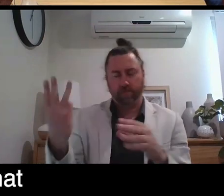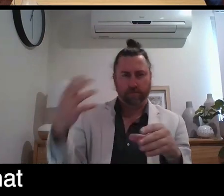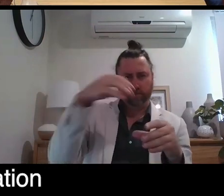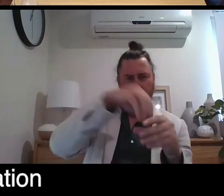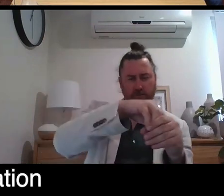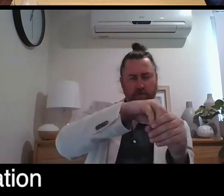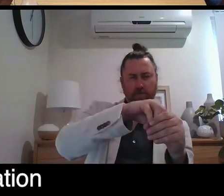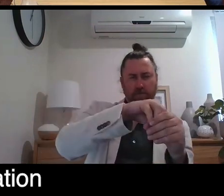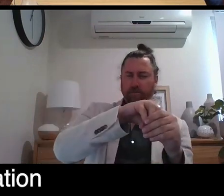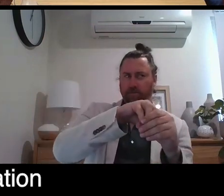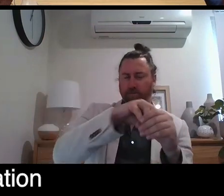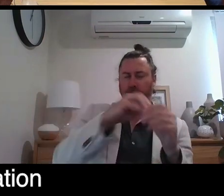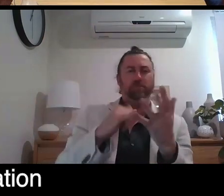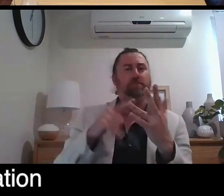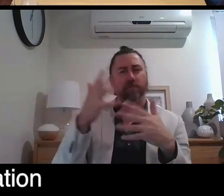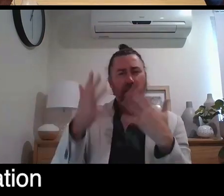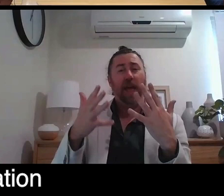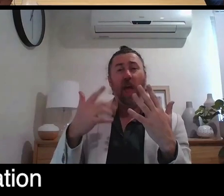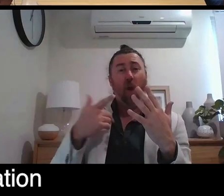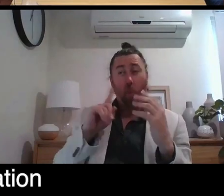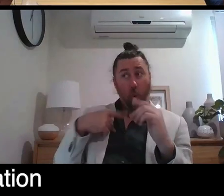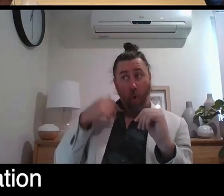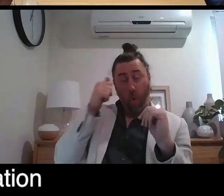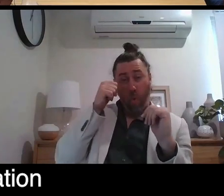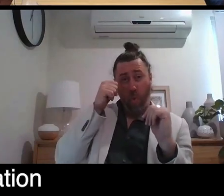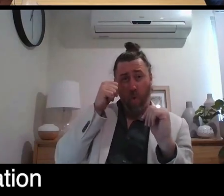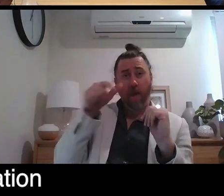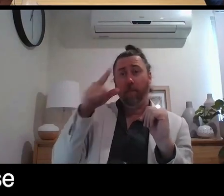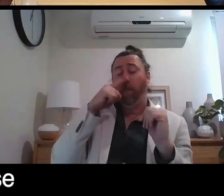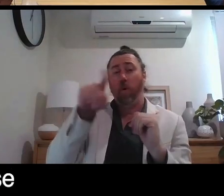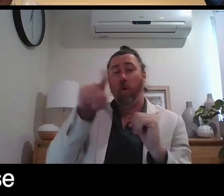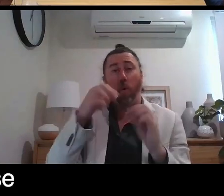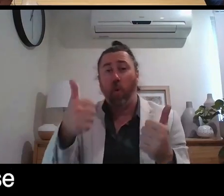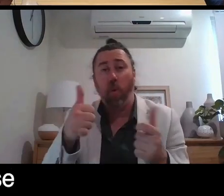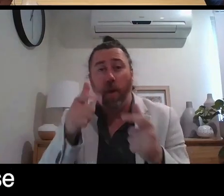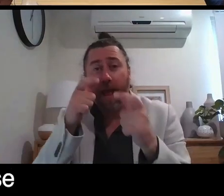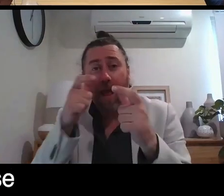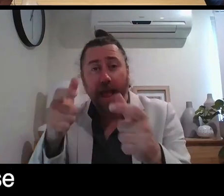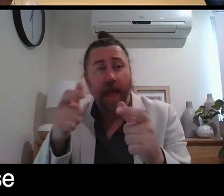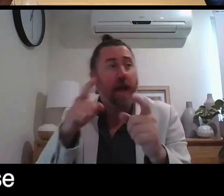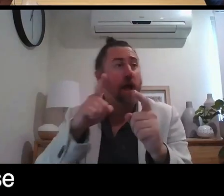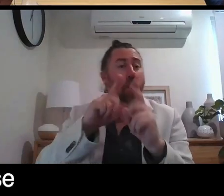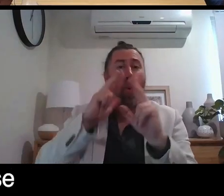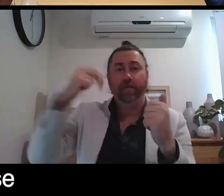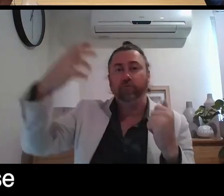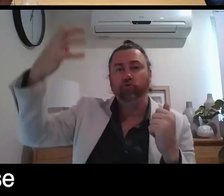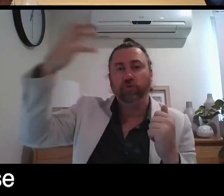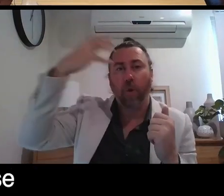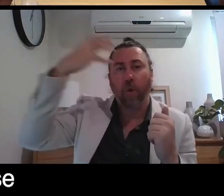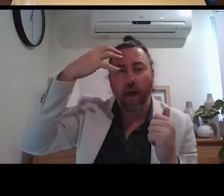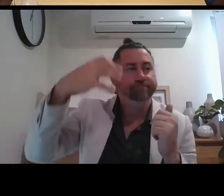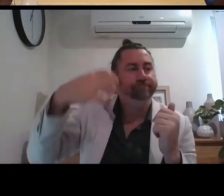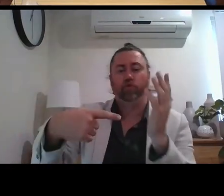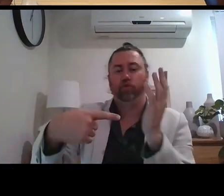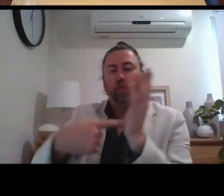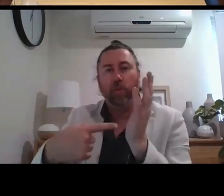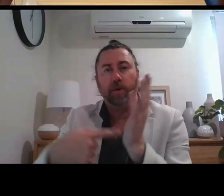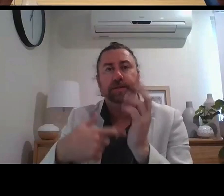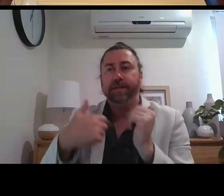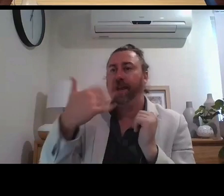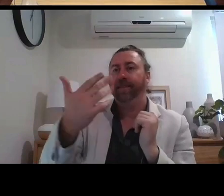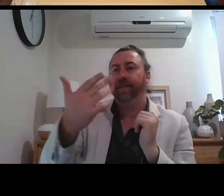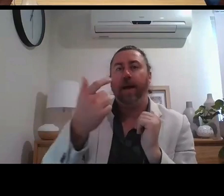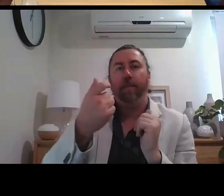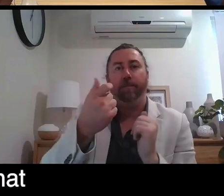that was that people weren't receiving adequate care in relation to showering, toileting, medication and those sorts of